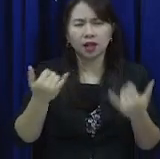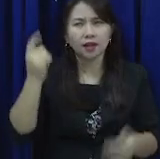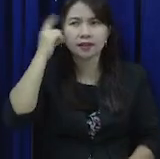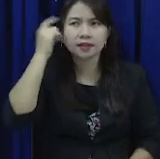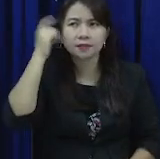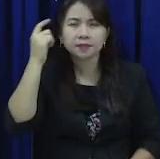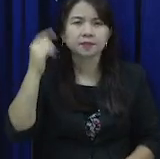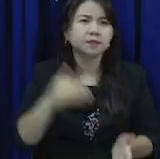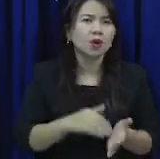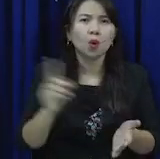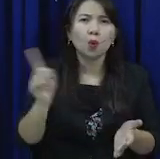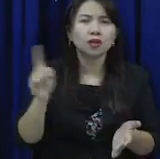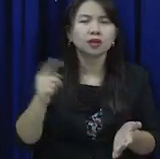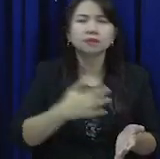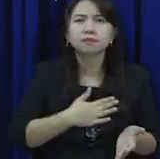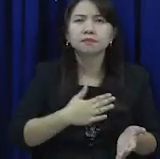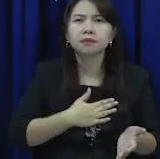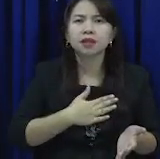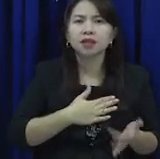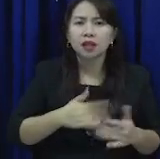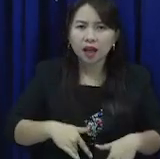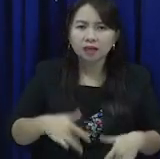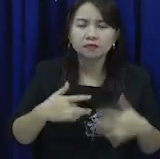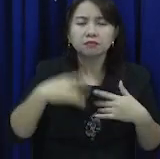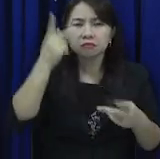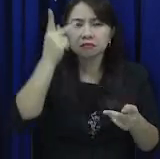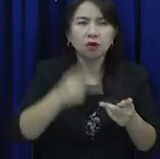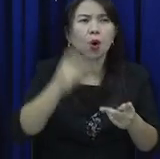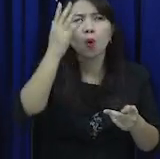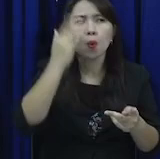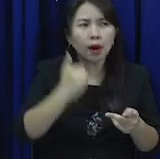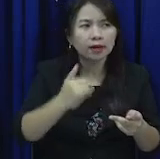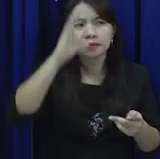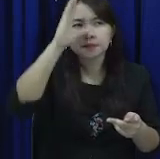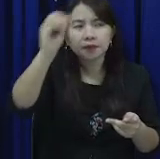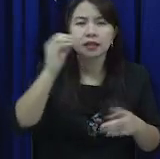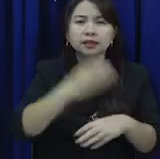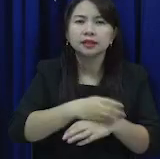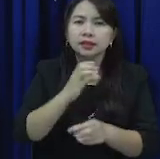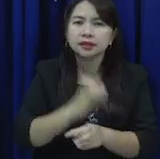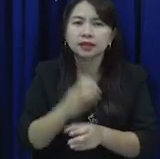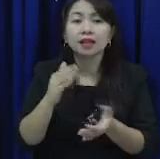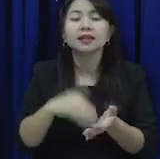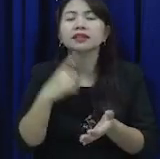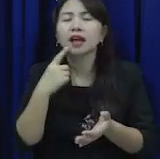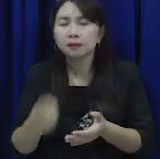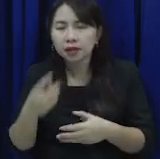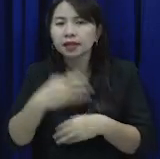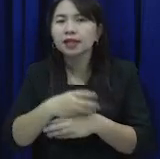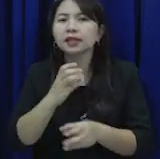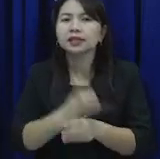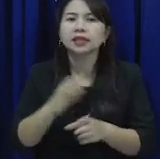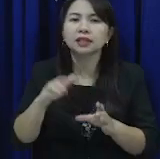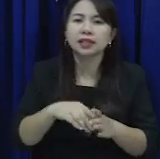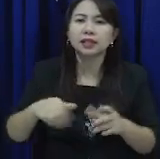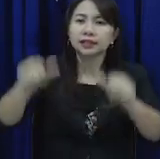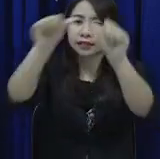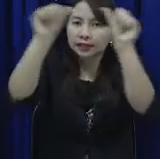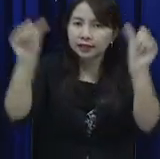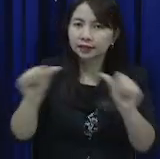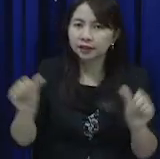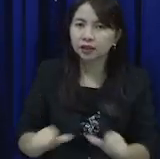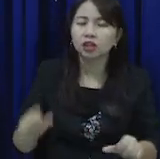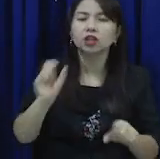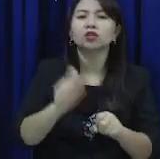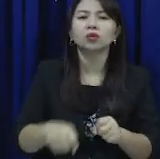mo Why is man created okay Kaya nga created in the image in the likeness of God to reproduce